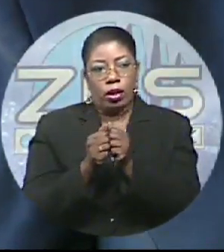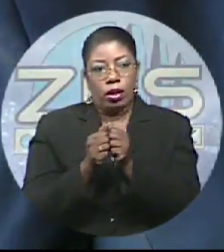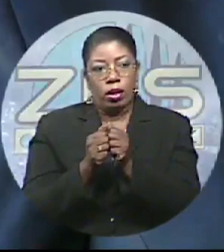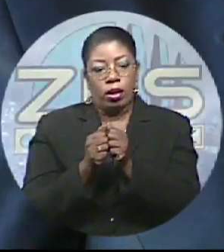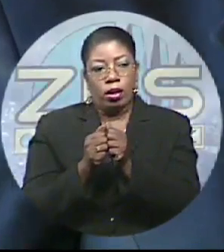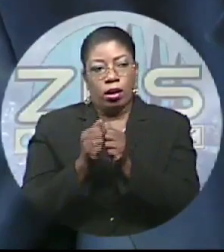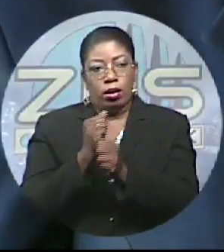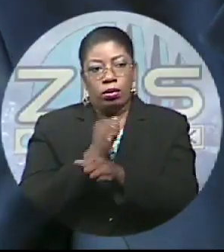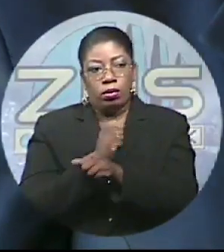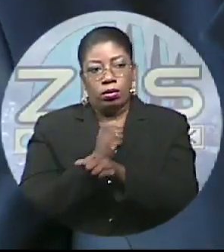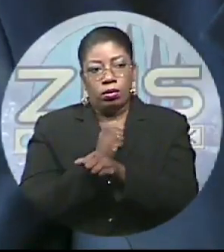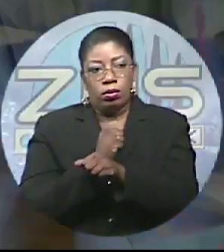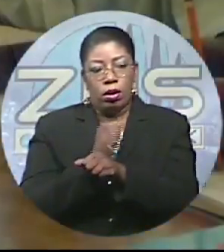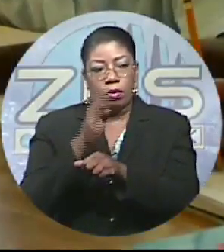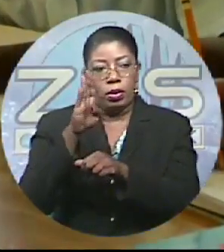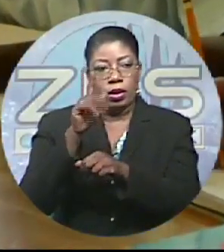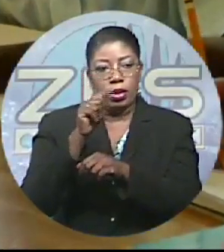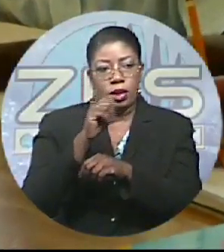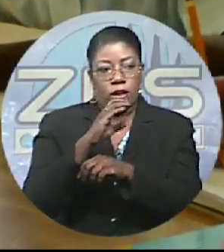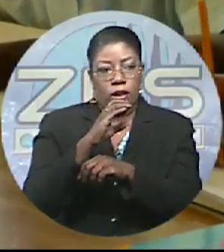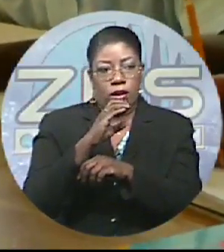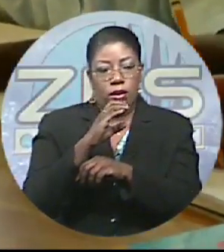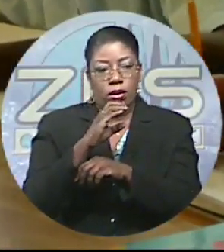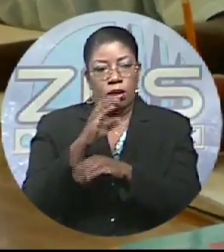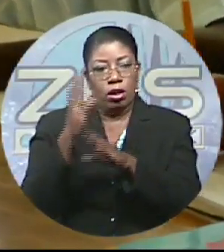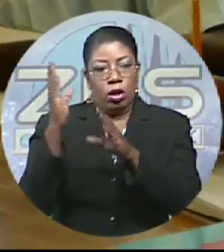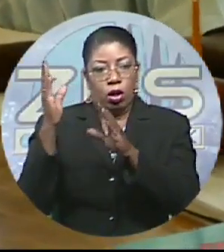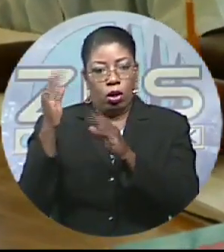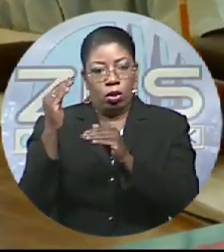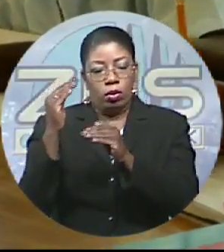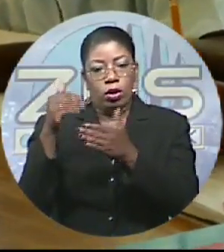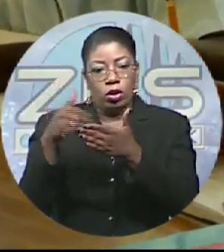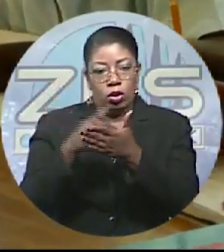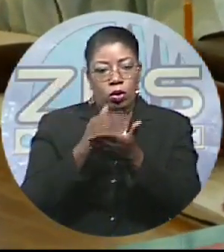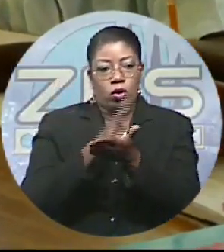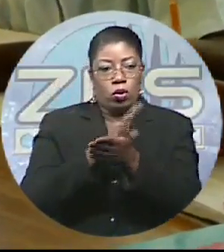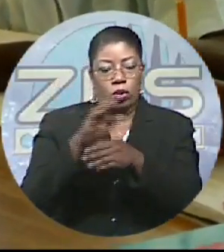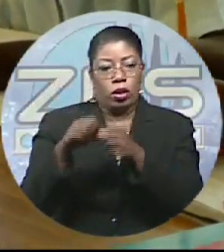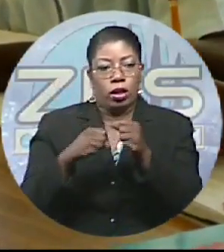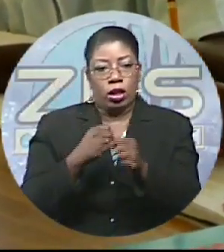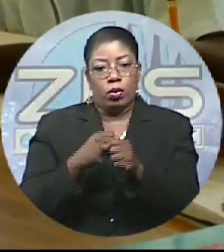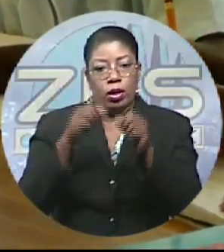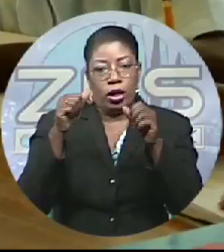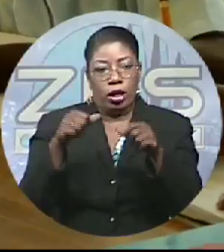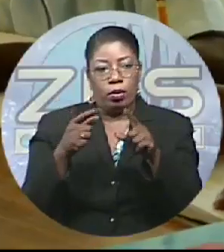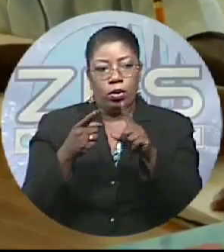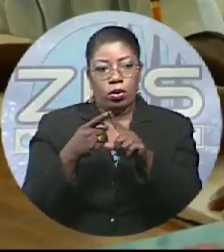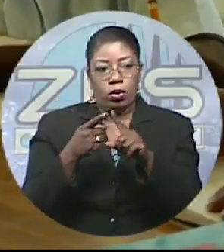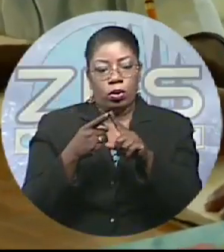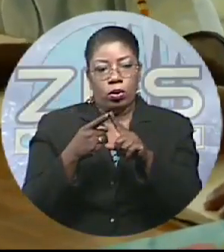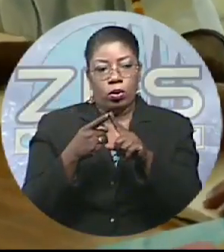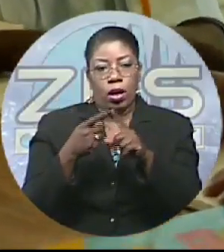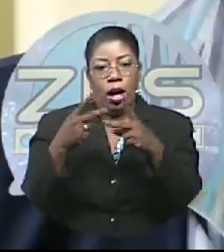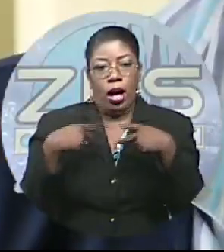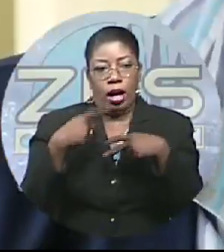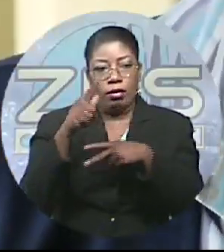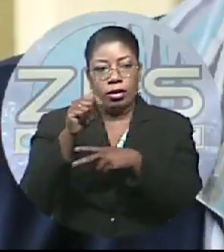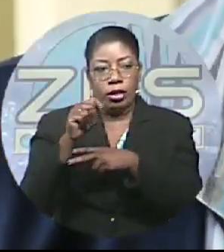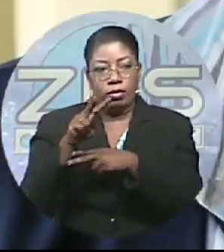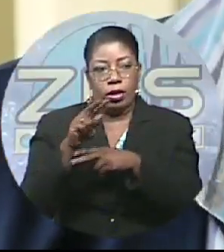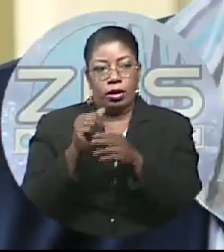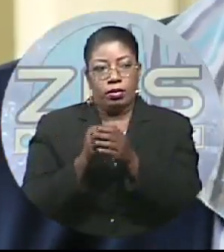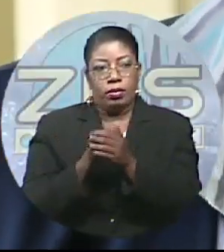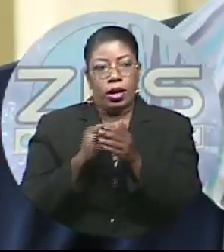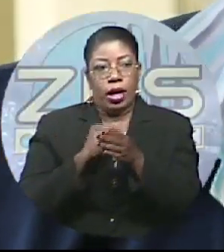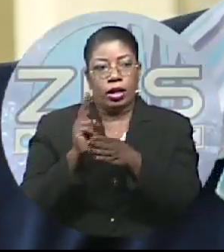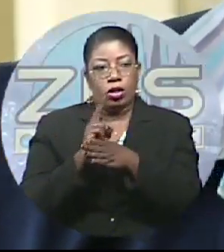employees of BTC. So to come the new school year, we'll be able to have TV. I use